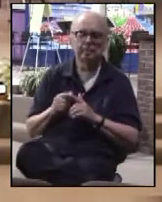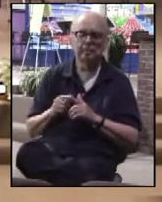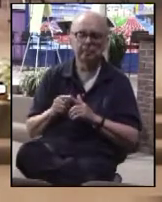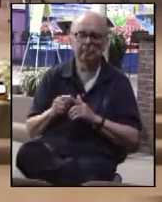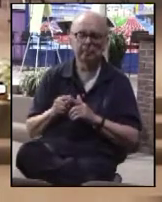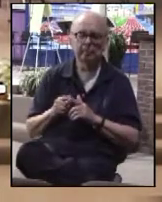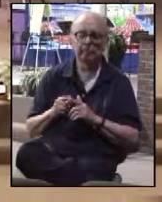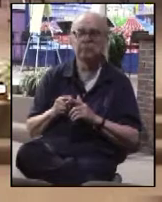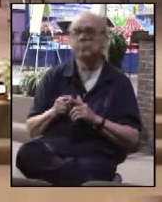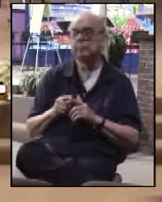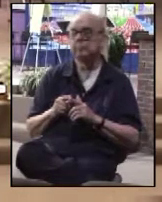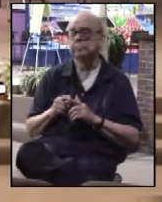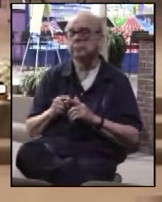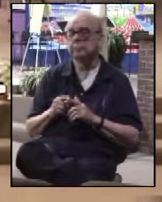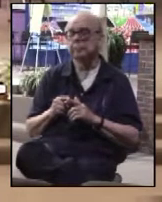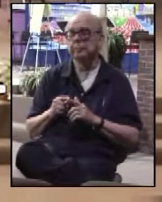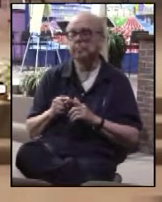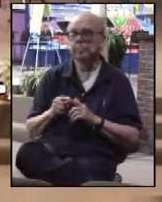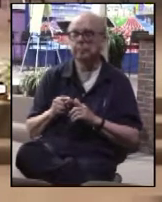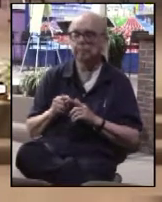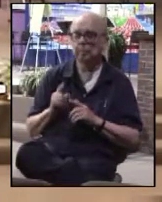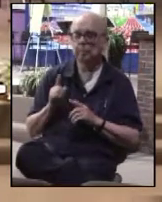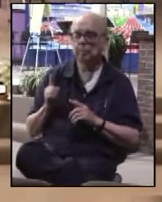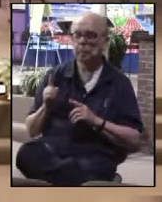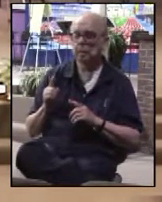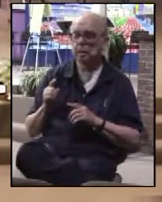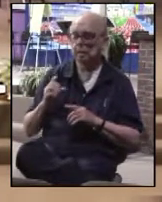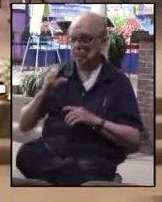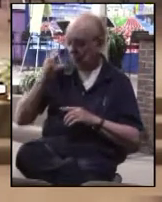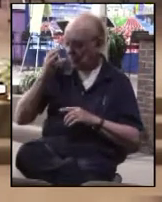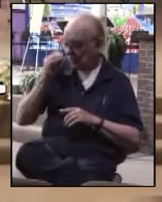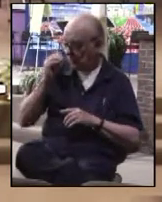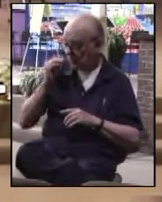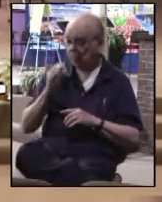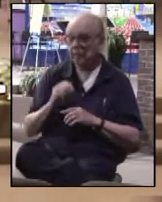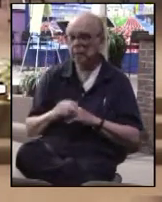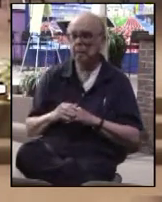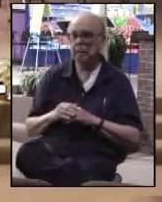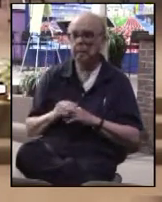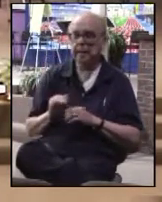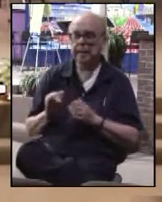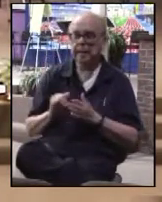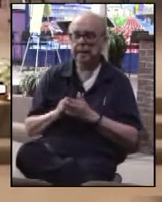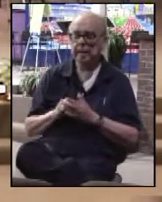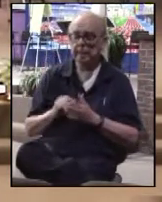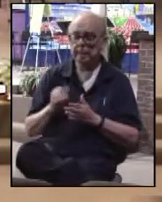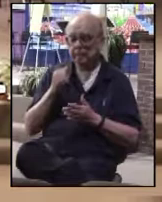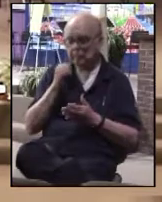had gotten saved and so there was one little boy that she said